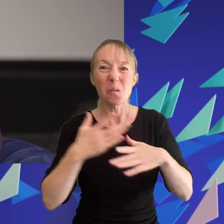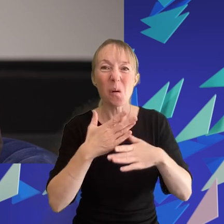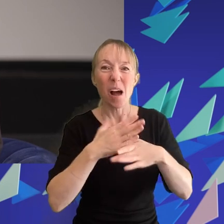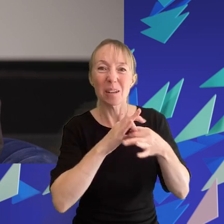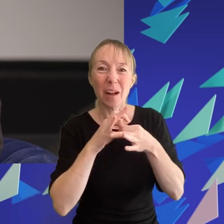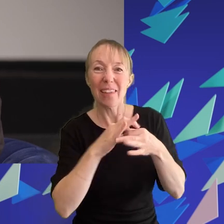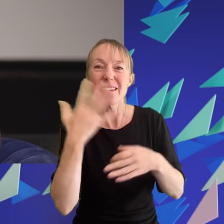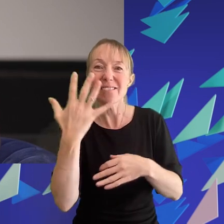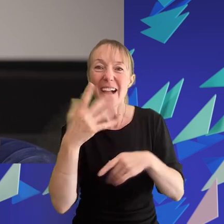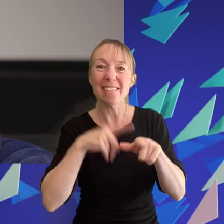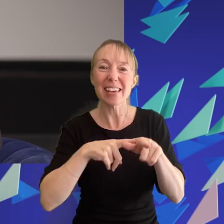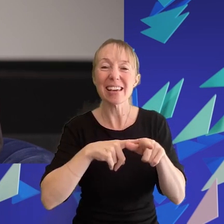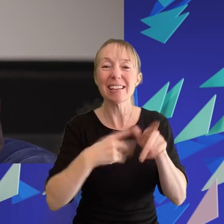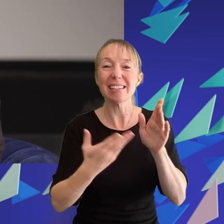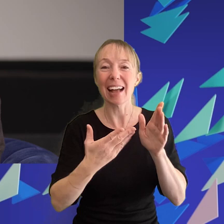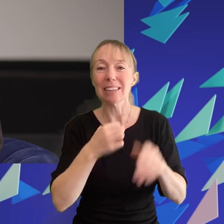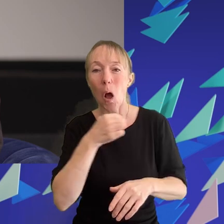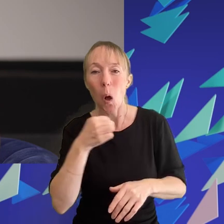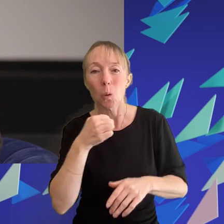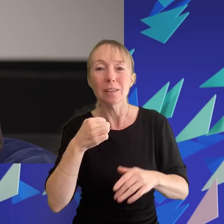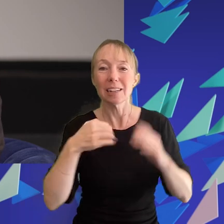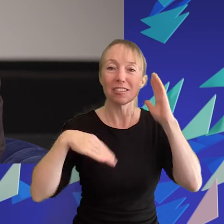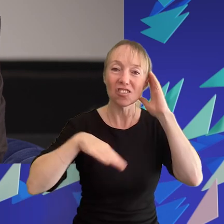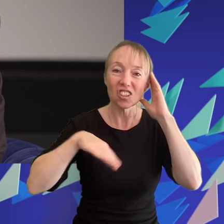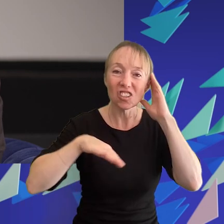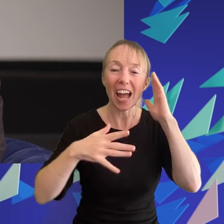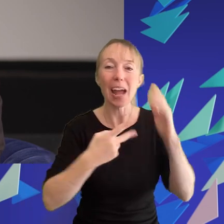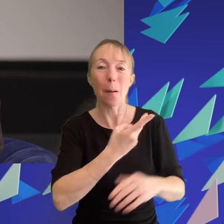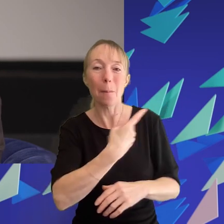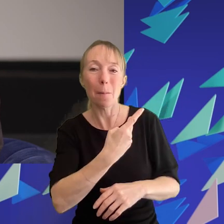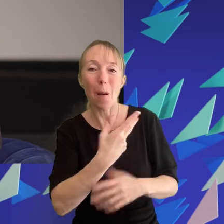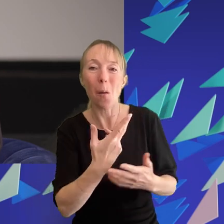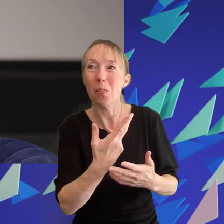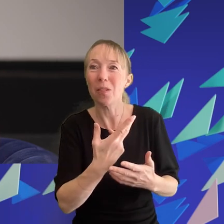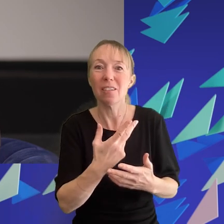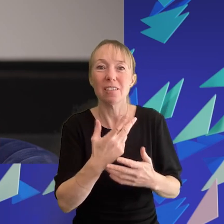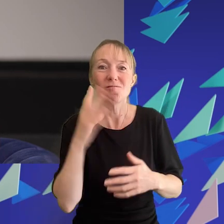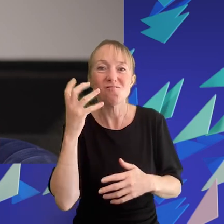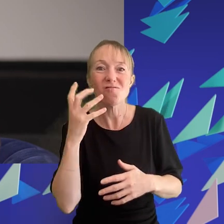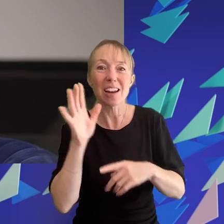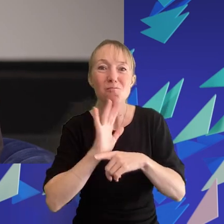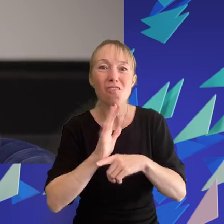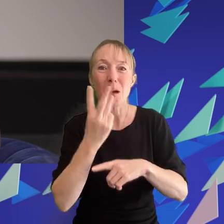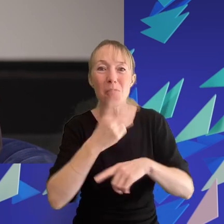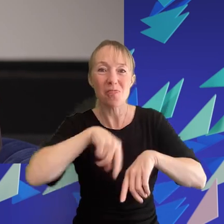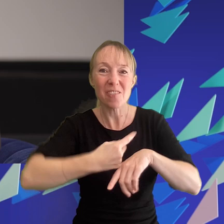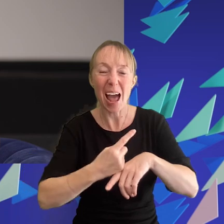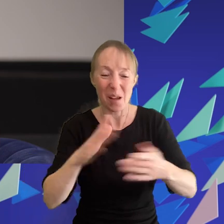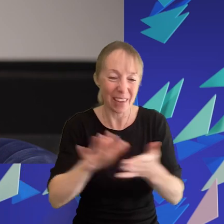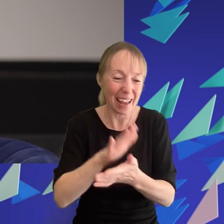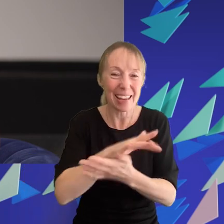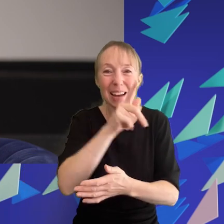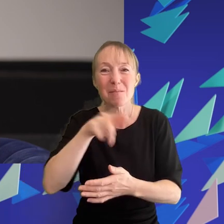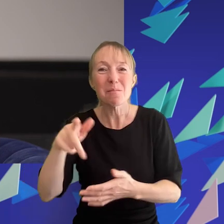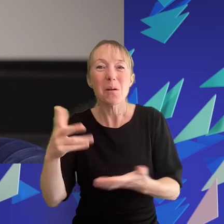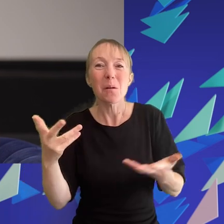as a host and DJs. So we were both having a radio show for 3 hours every day, entertaining people, playing the